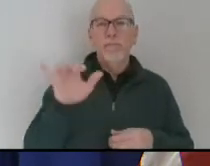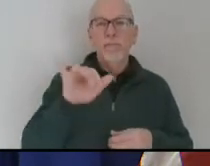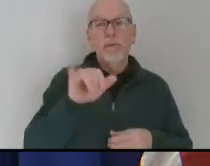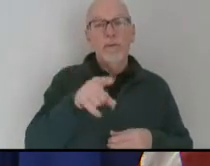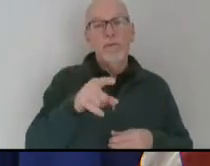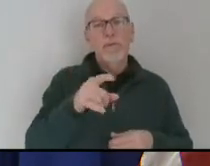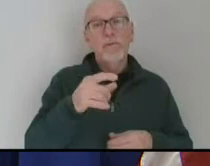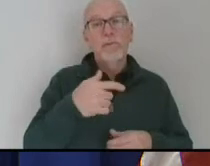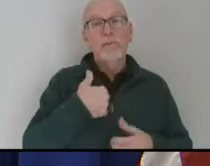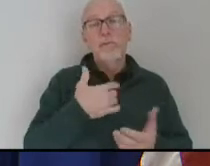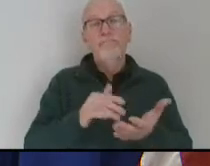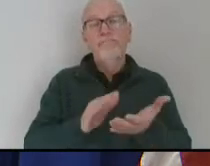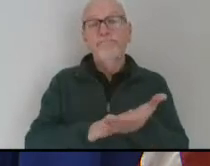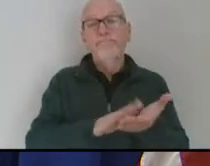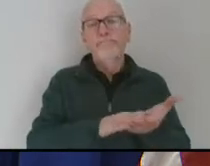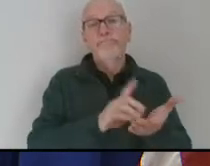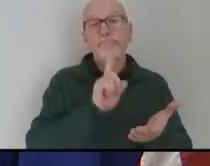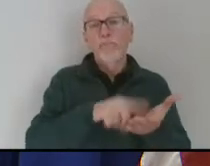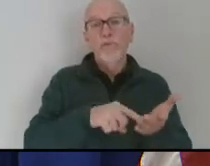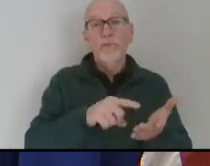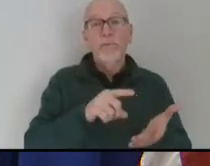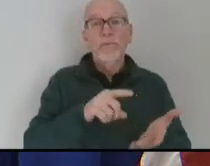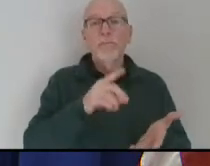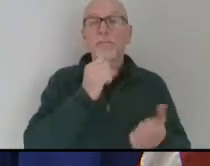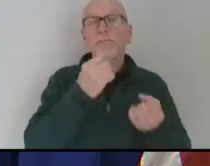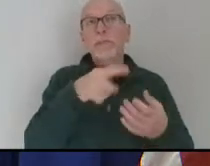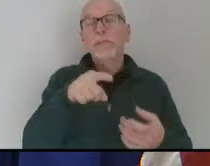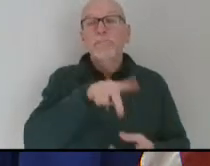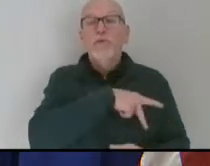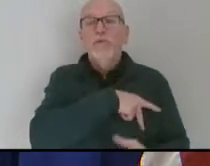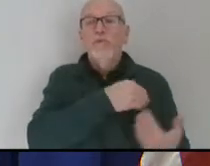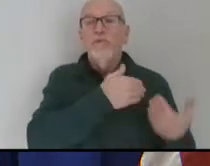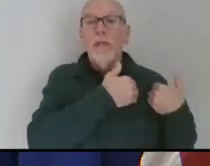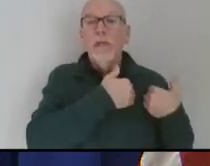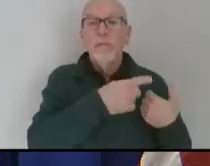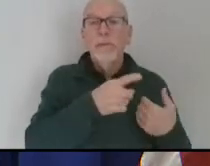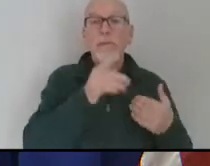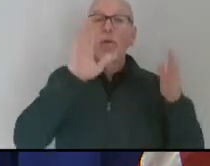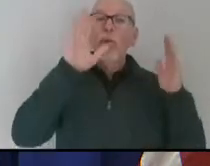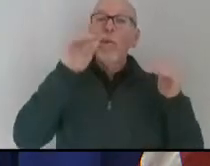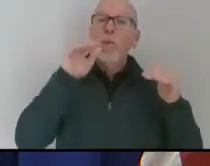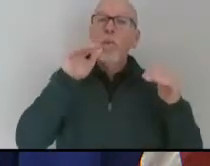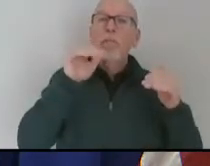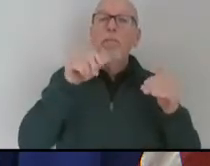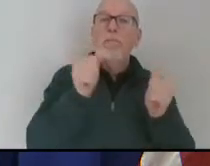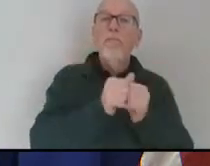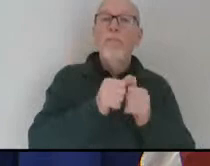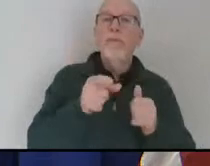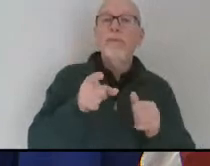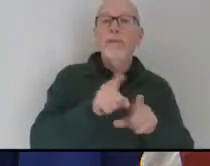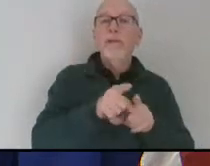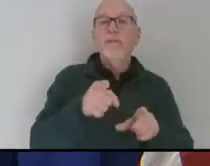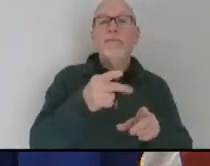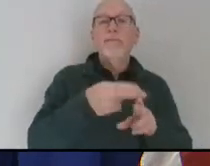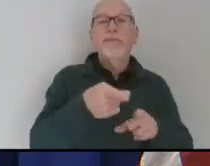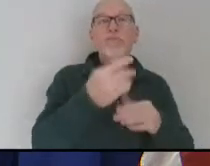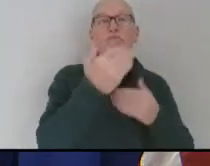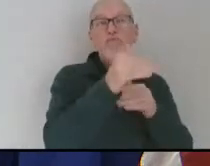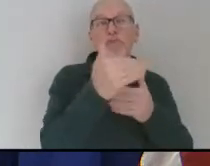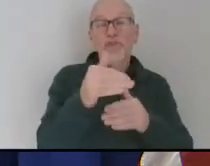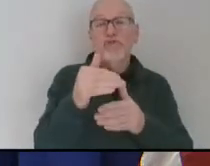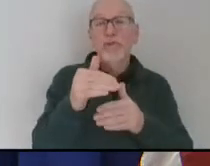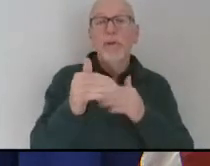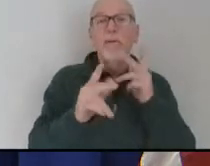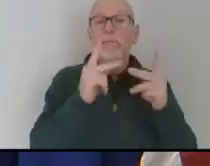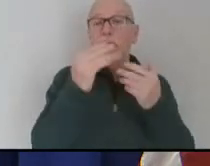credit's due. A lot of this is personal responsibility. Hopefully, with some of these, as you mentioned, restrictions, a